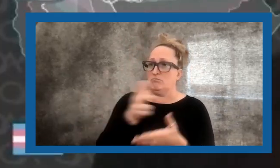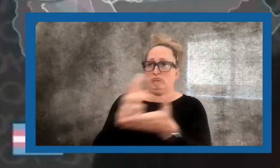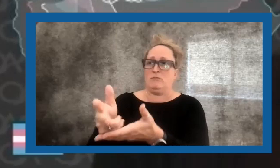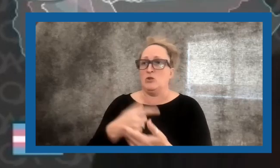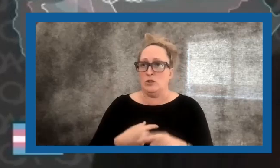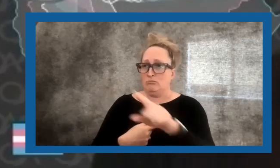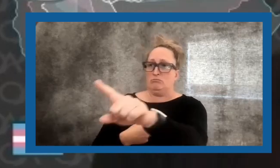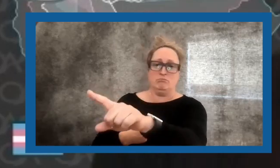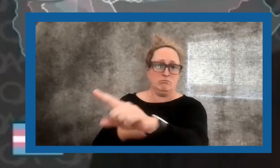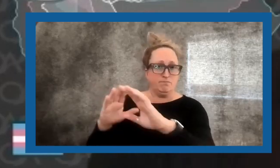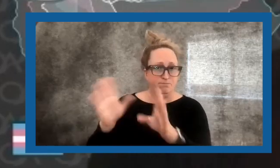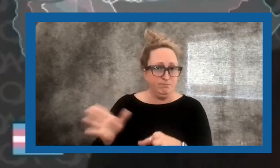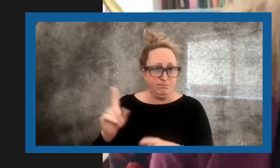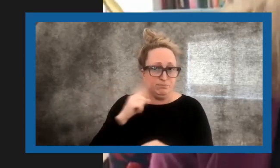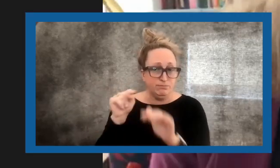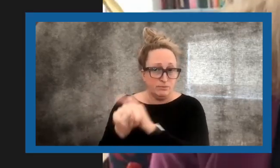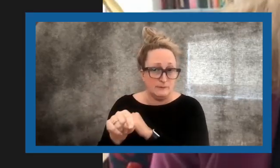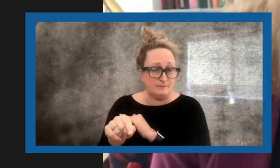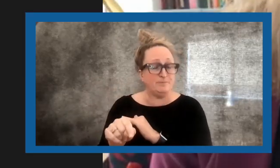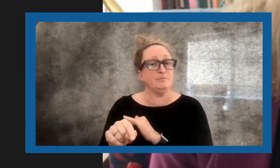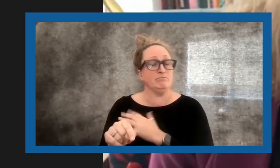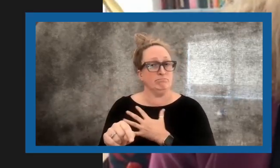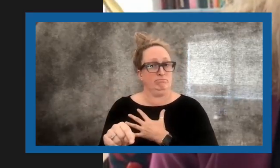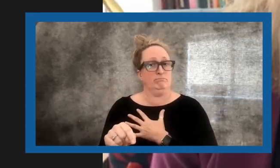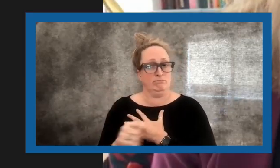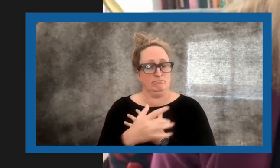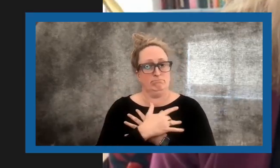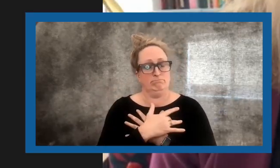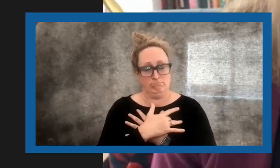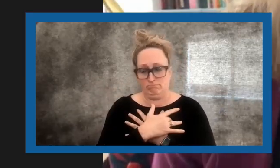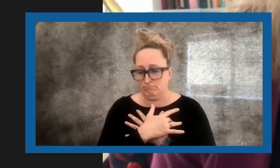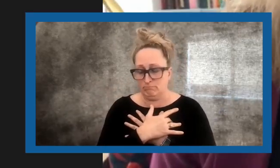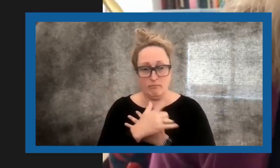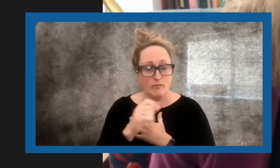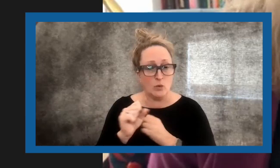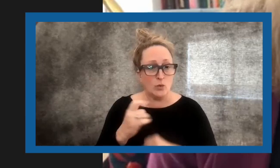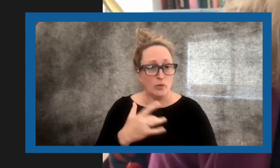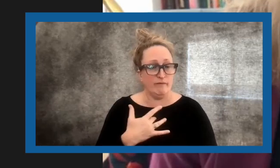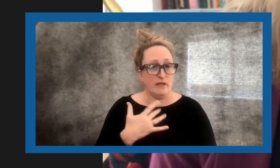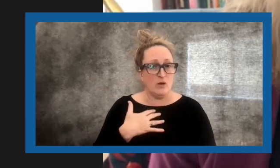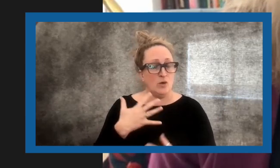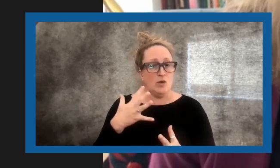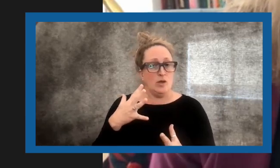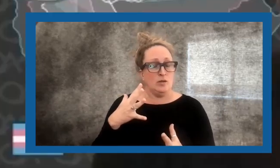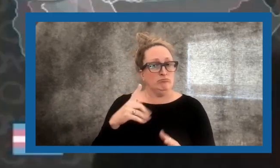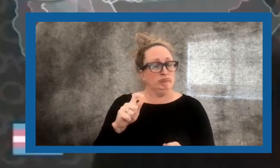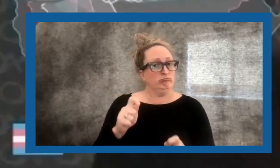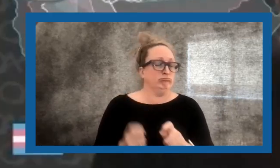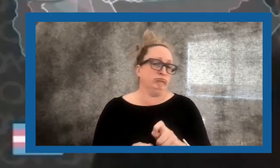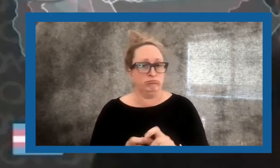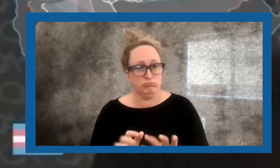where she was killed. And it was just, you could just feel the air chill.